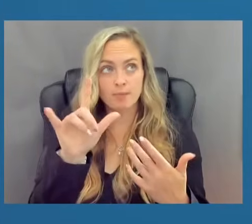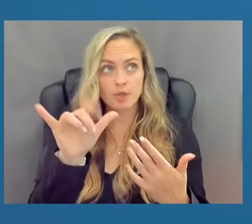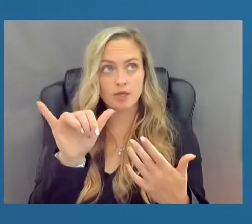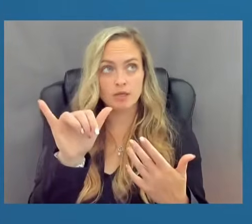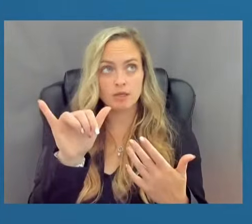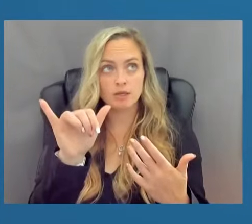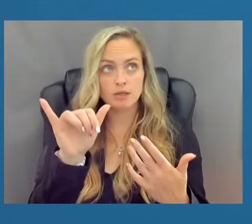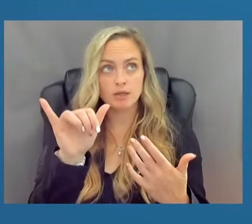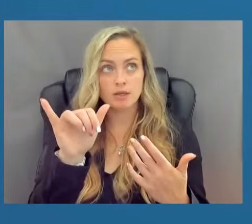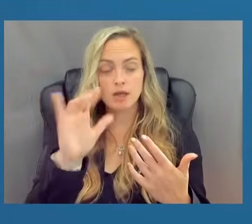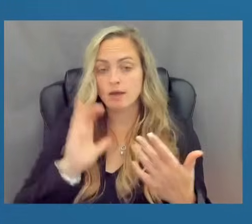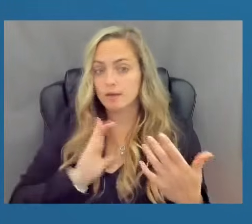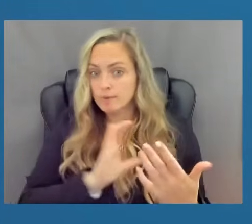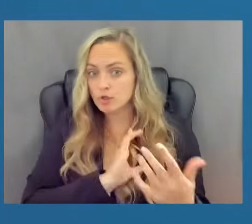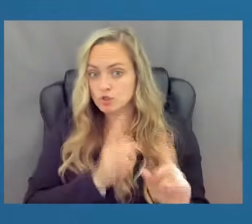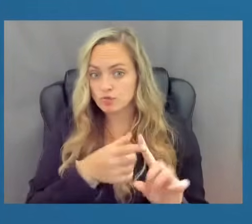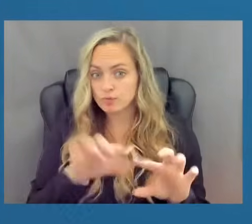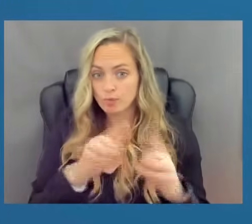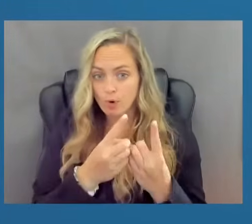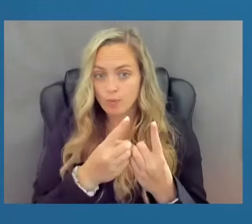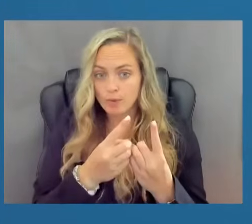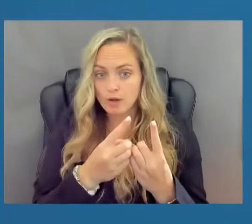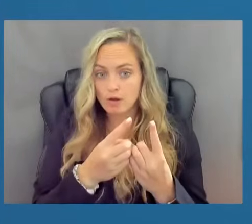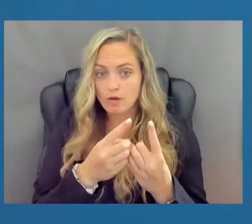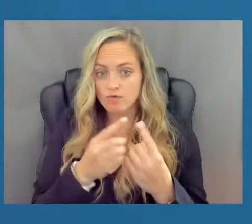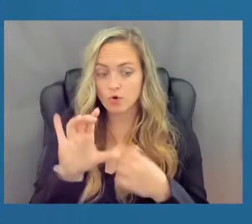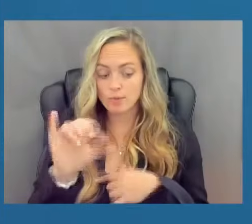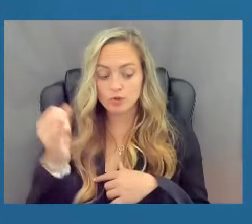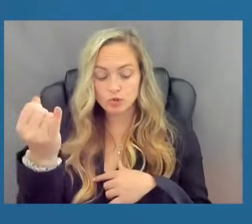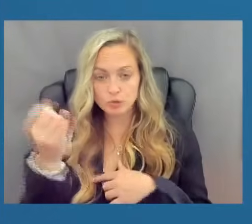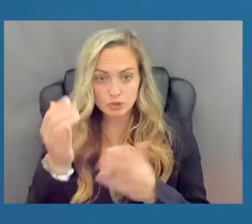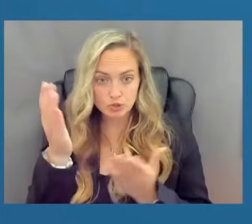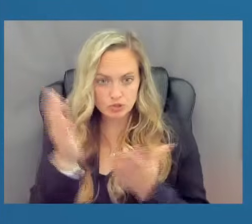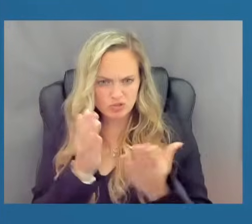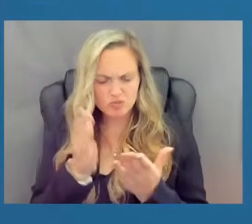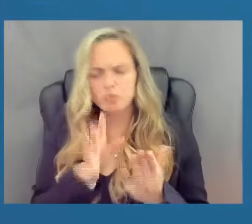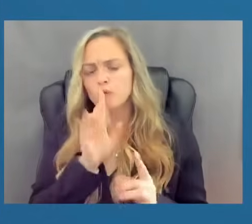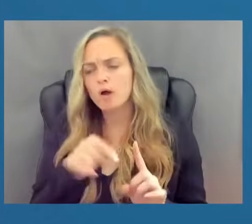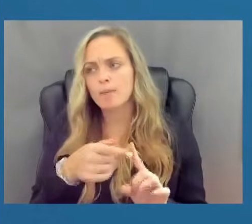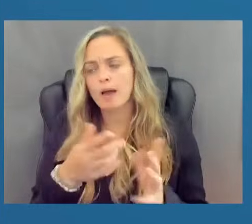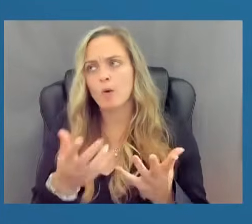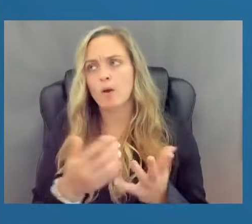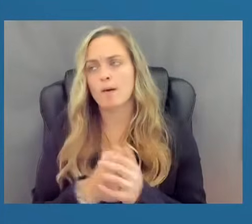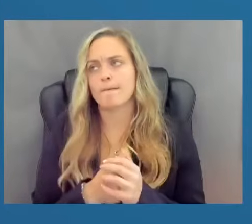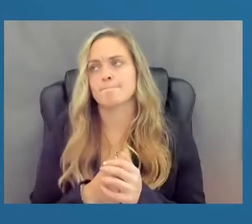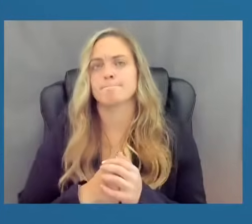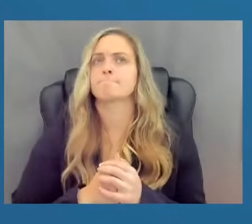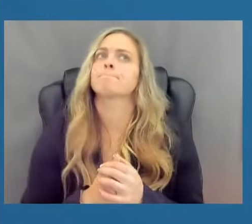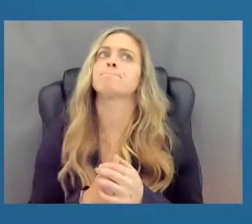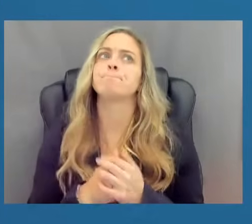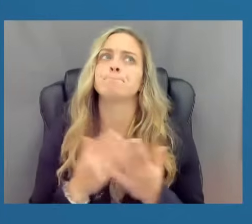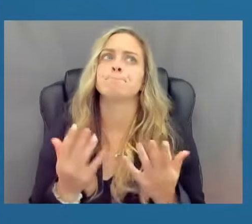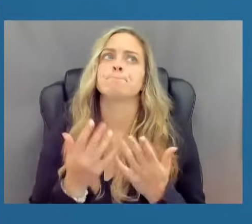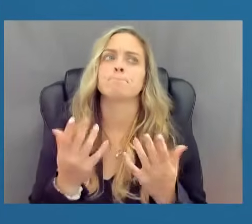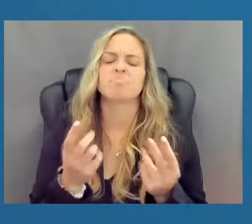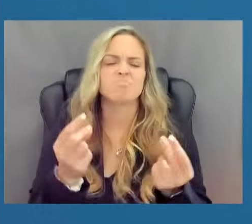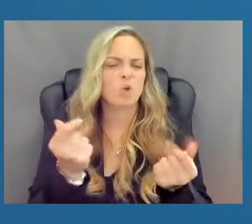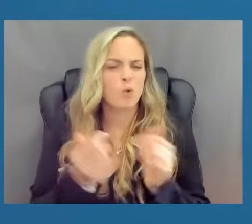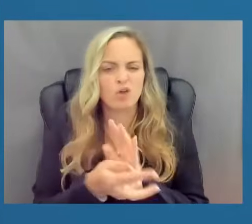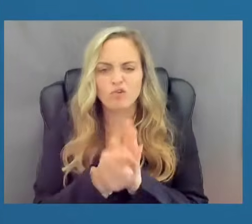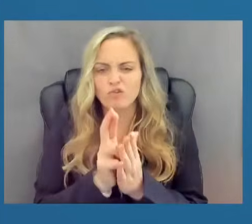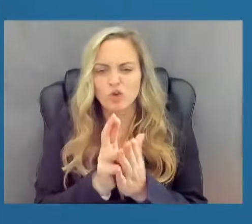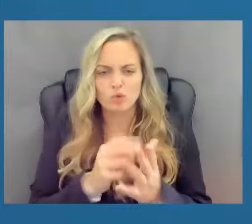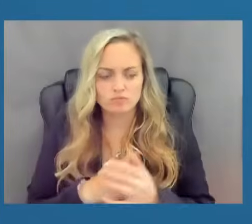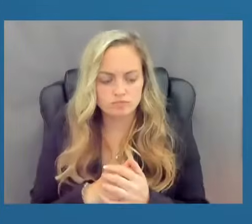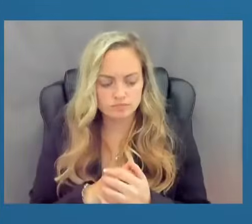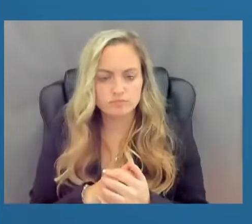Commissioner from Department of Criminal Justice Services. So I just wanted to talk about a quick review I had here